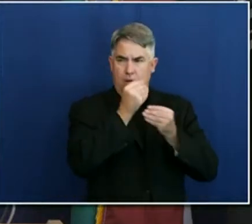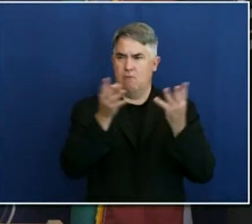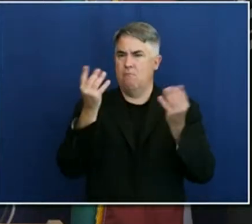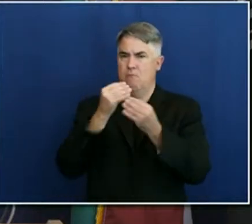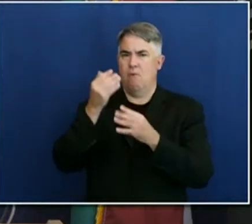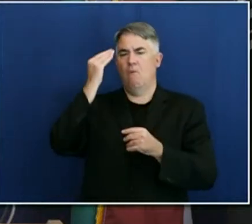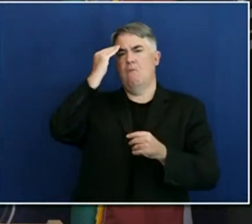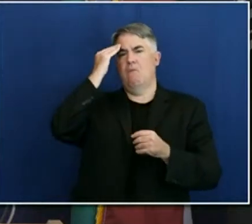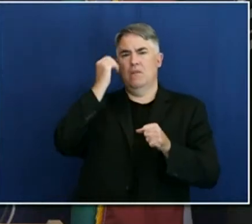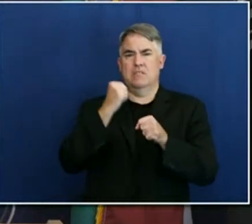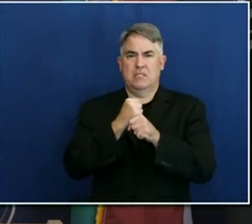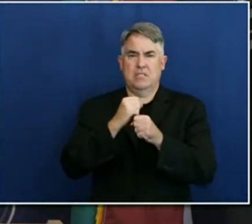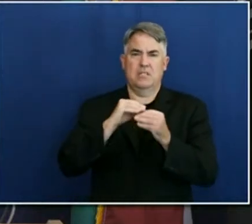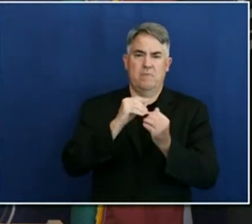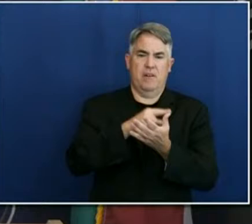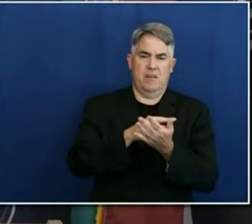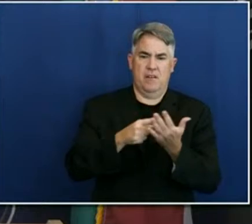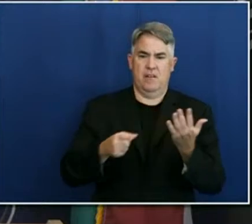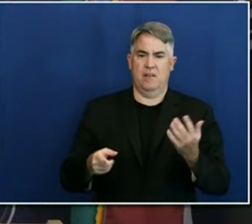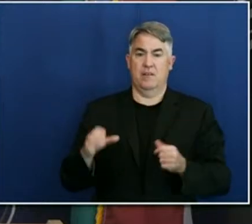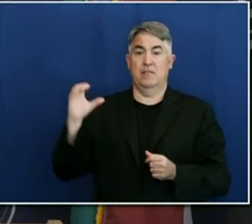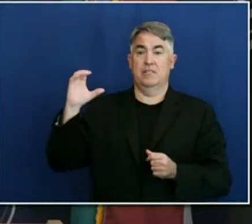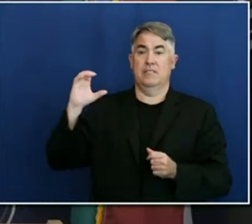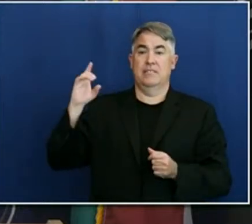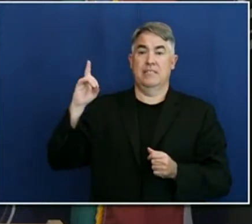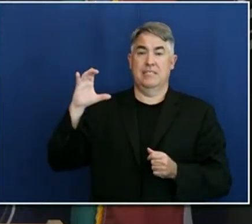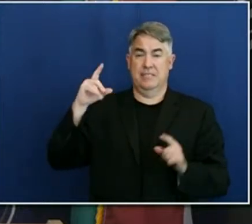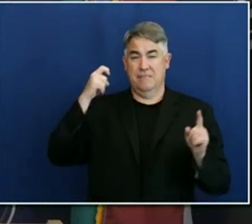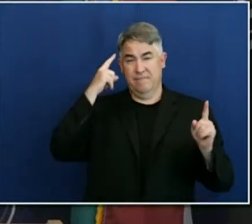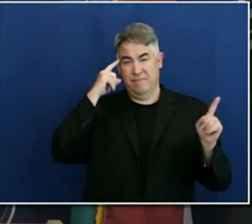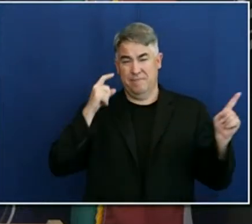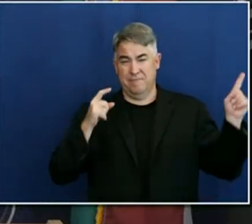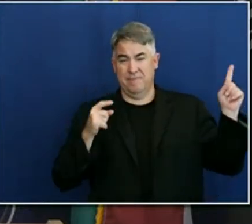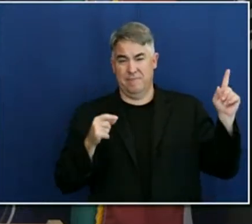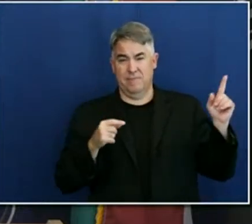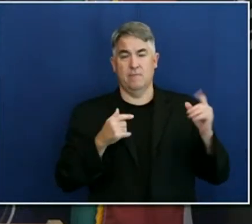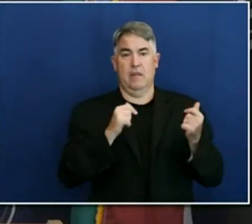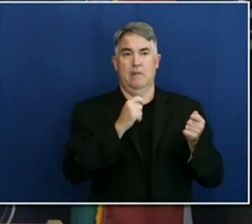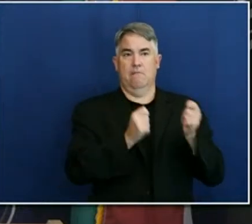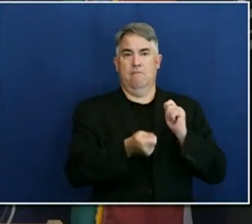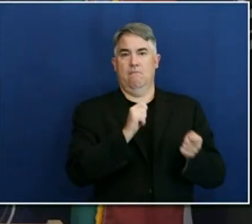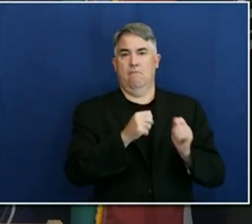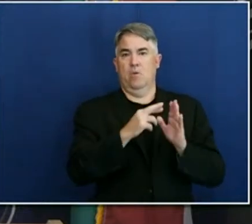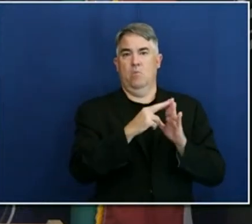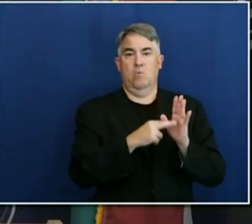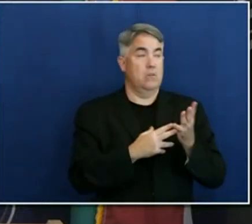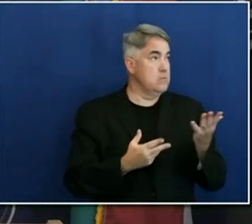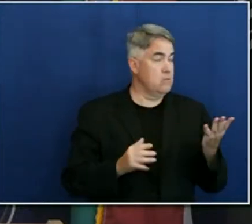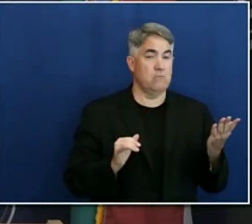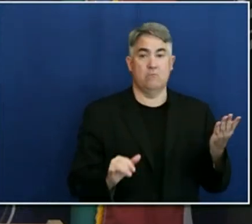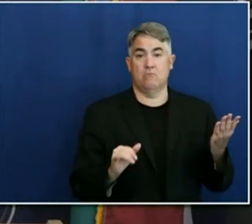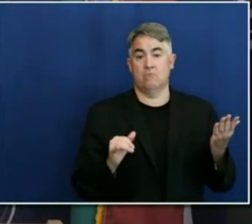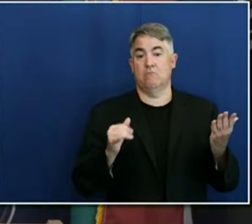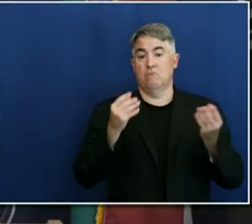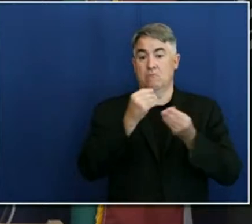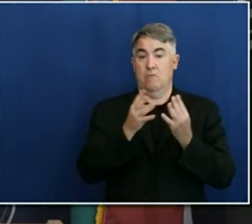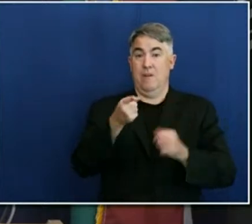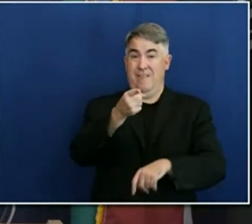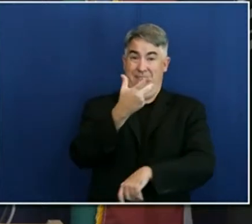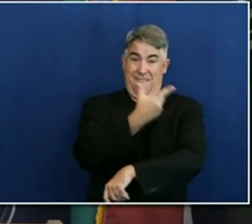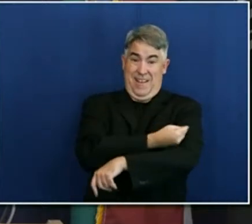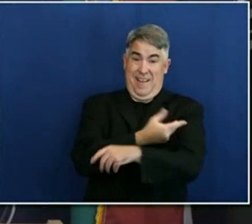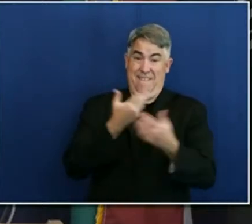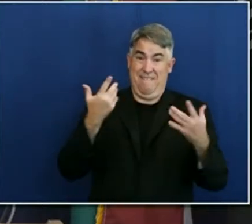widely reported, the CDC this week revised the mask requirements for folks who are fully vaccinated, creating less restrictions for